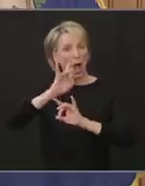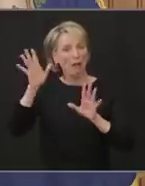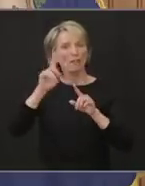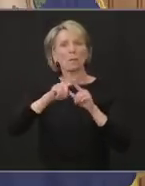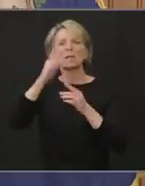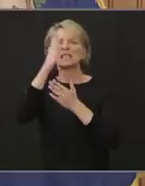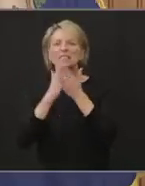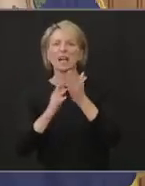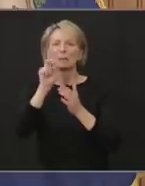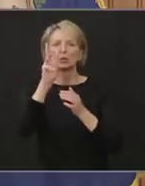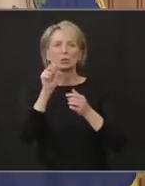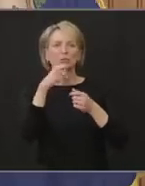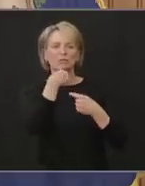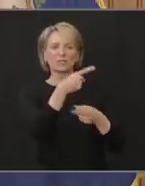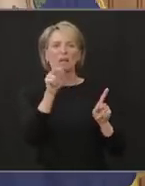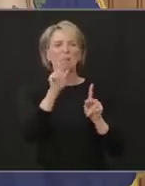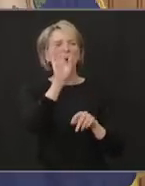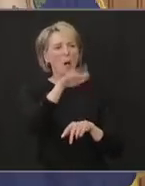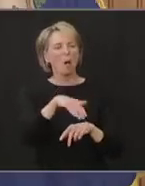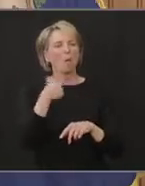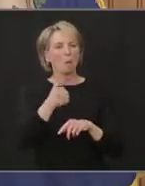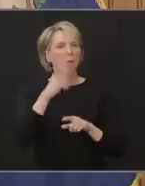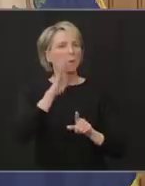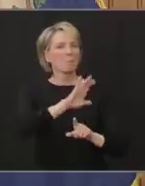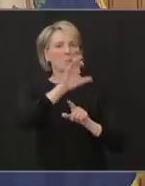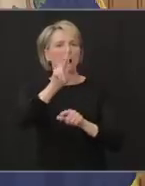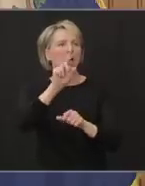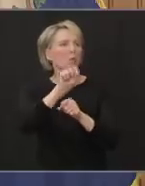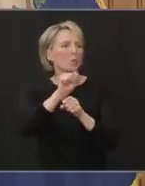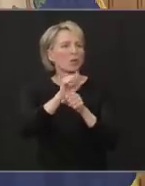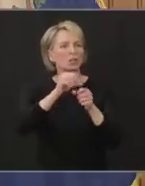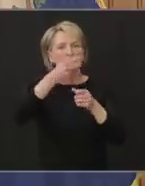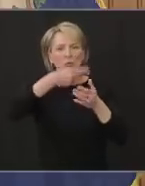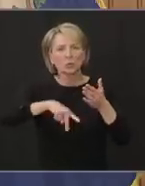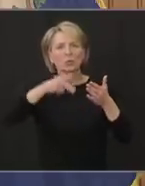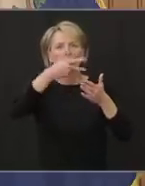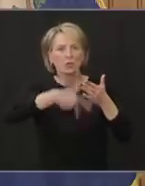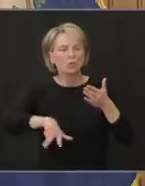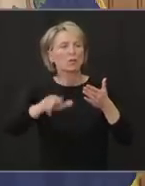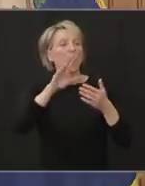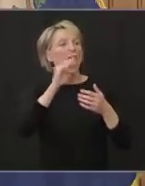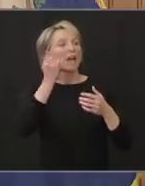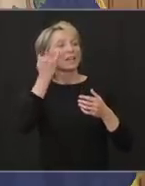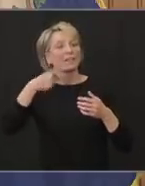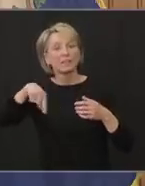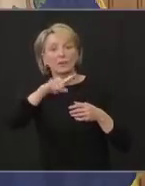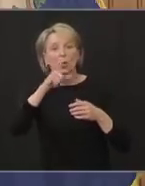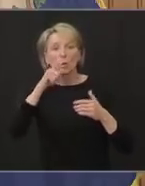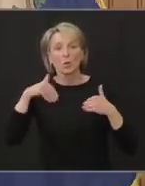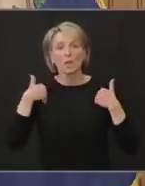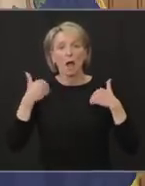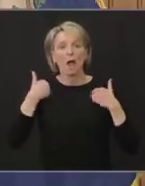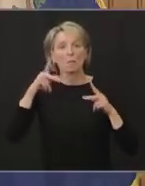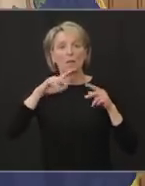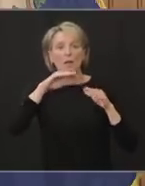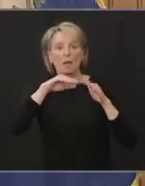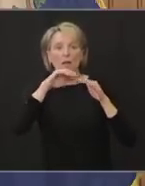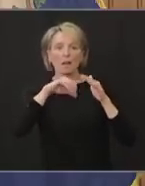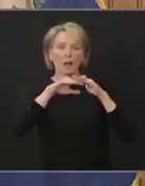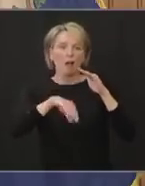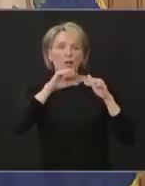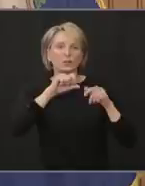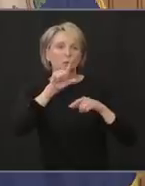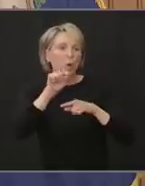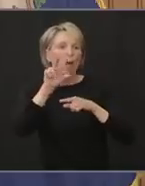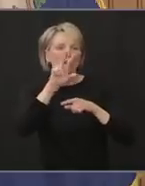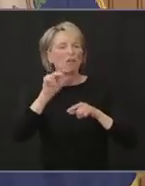in 10 days. 20 people in their 20s and some other healthy people who are younger can go back to work. People who